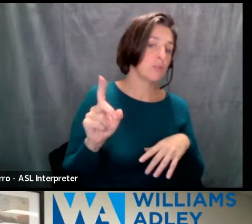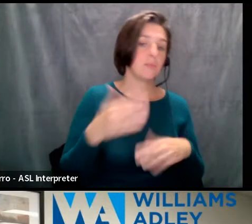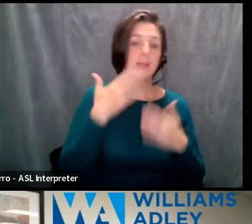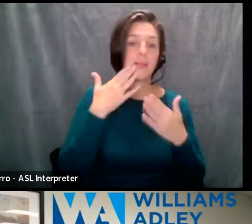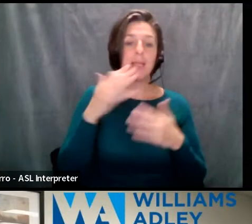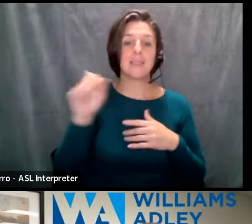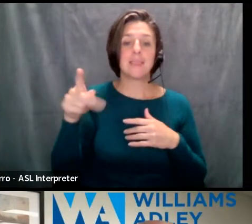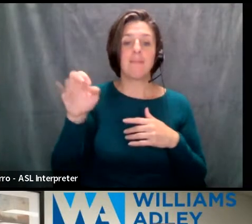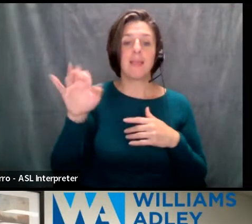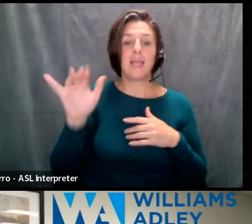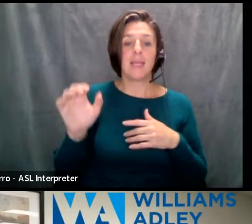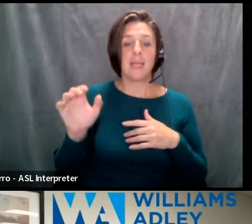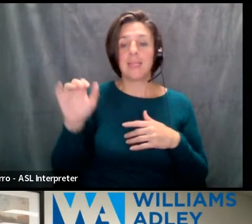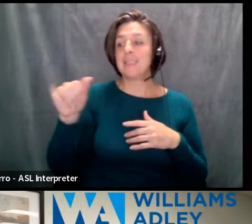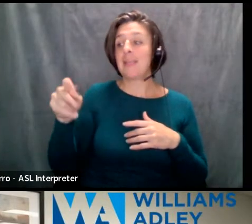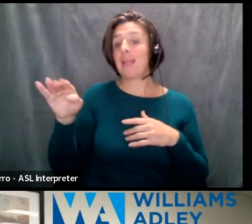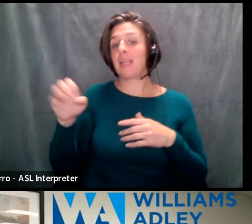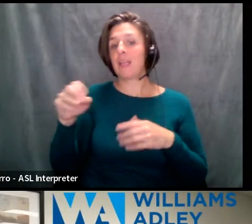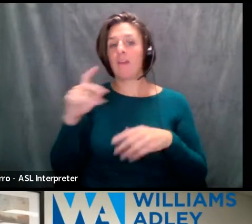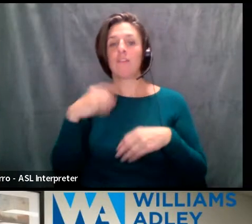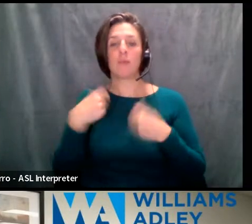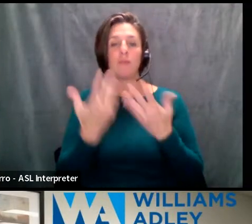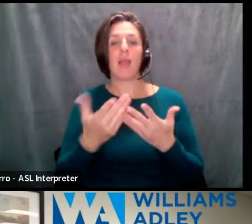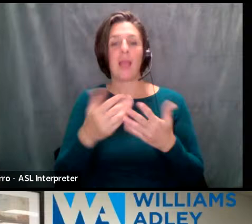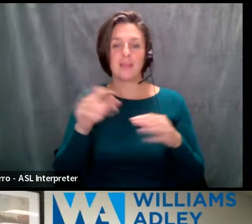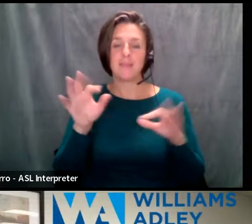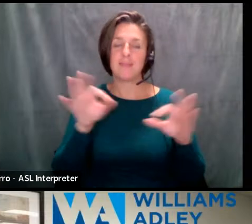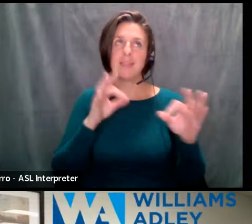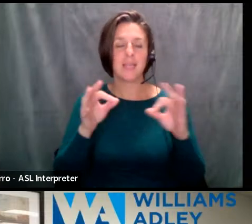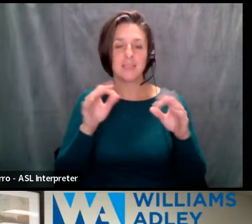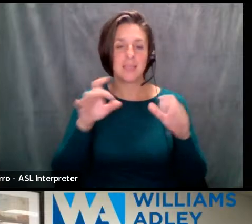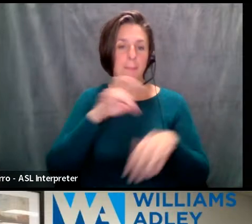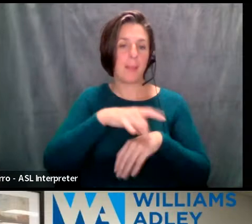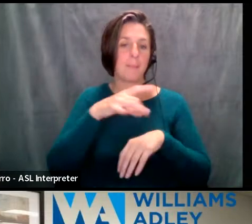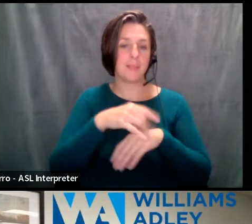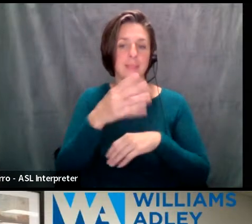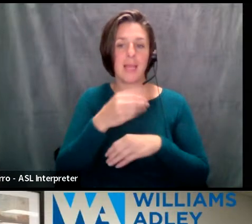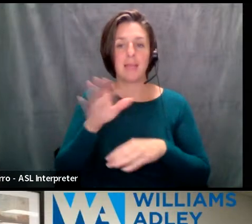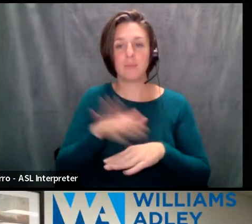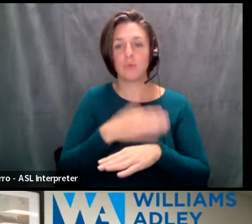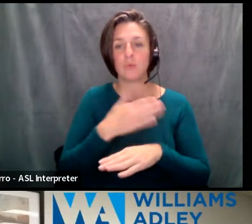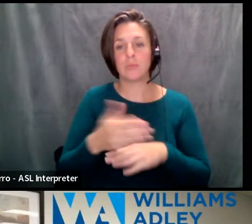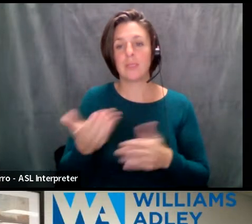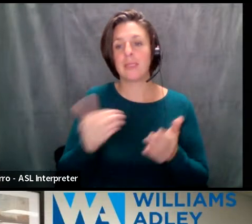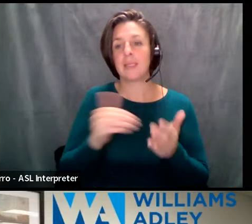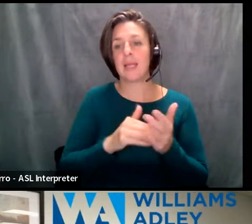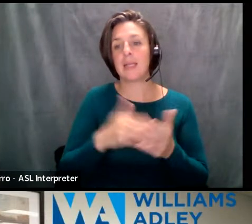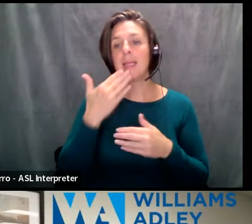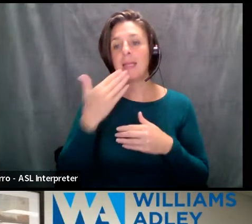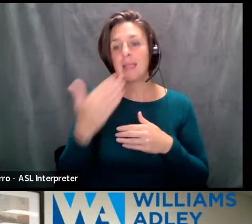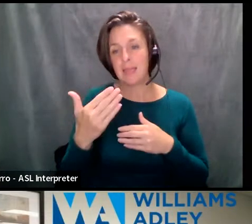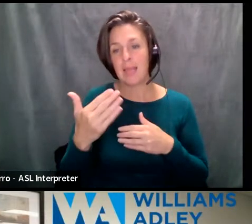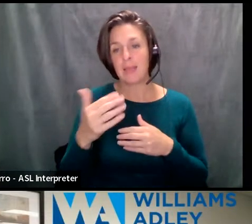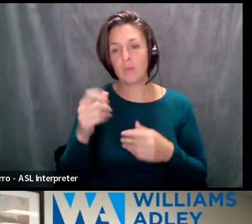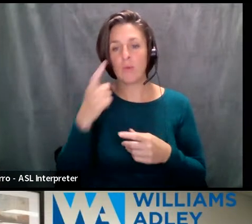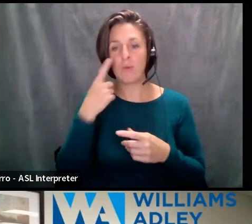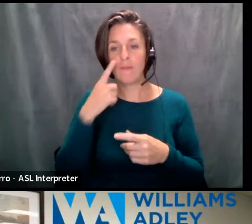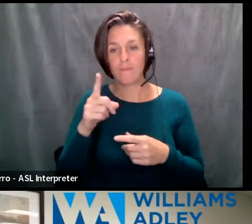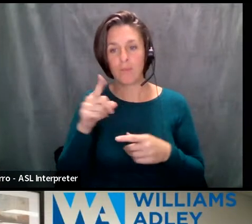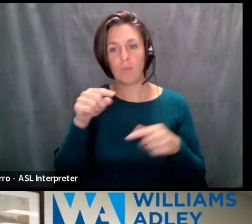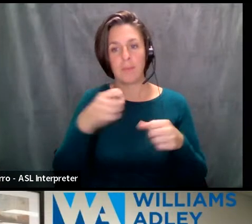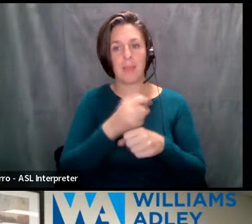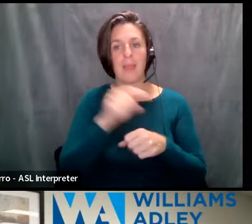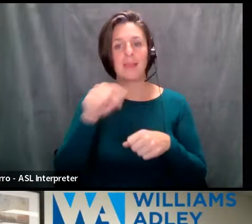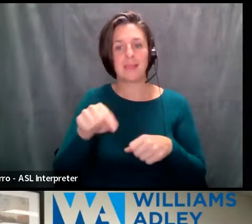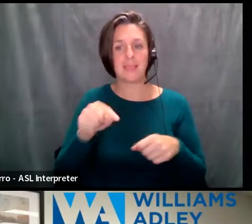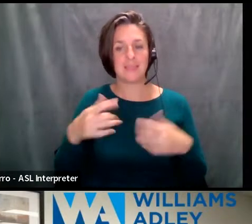providing fantastic pumpkins and music. Once again, thank you to everyone for making these events a success, and a